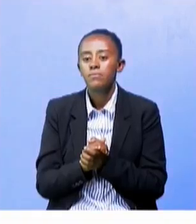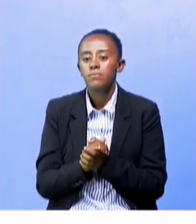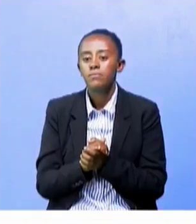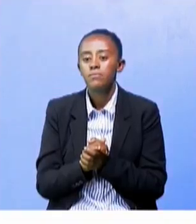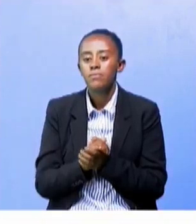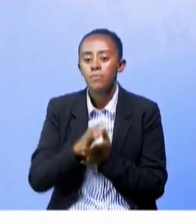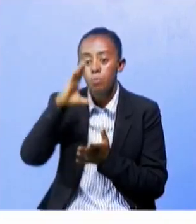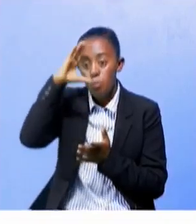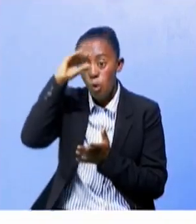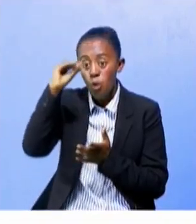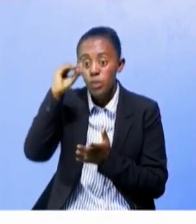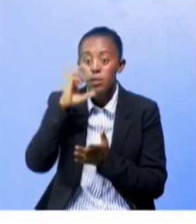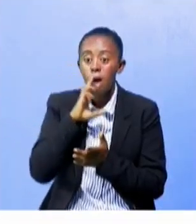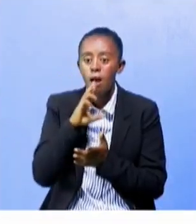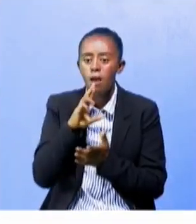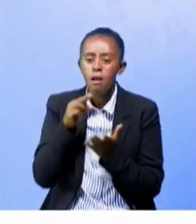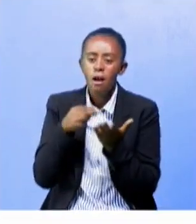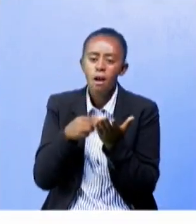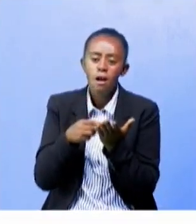highly